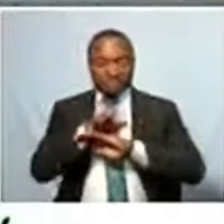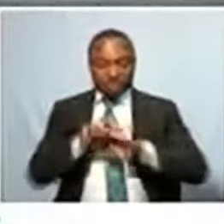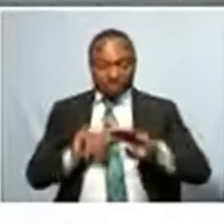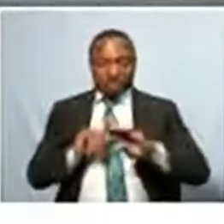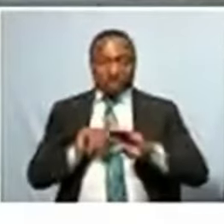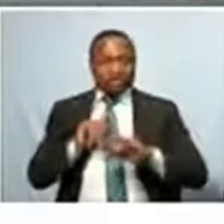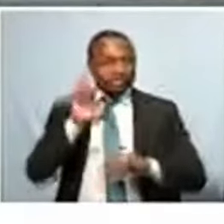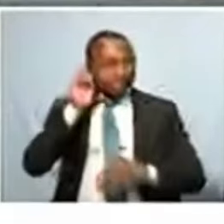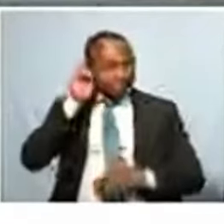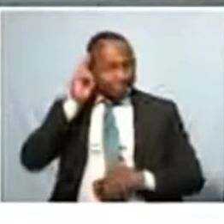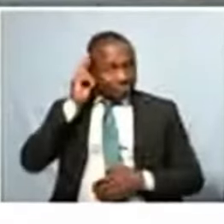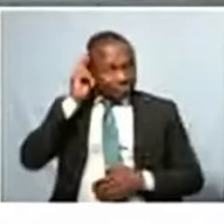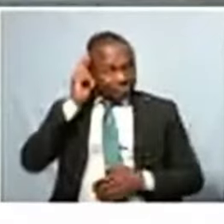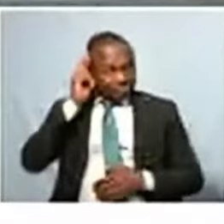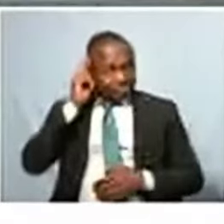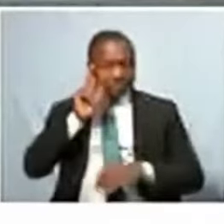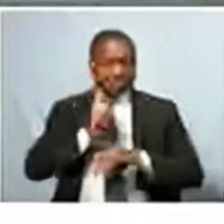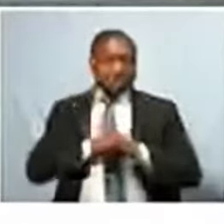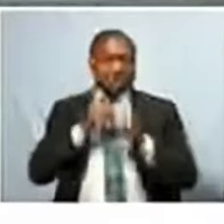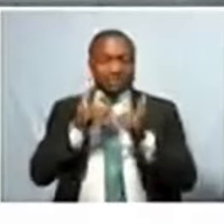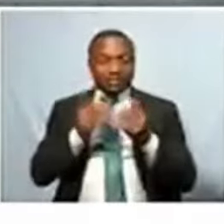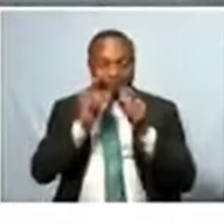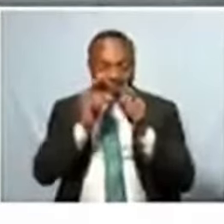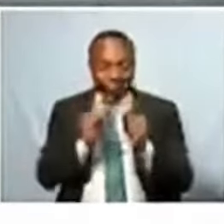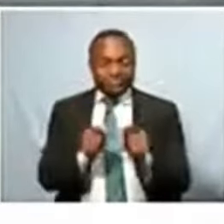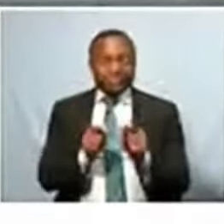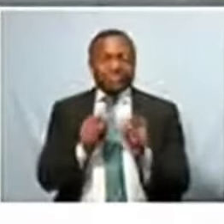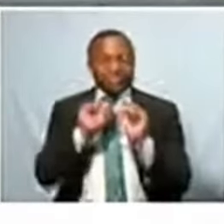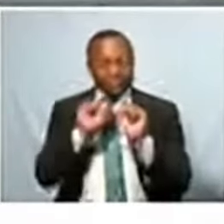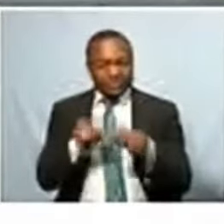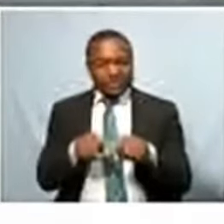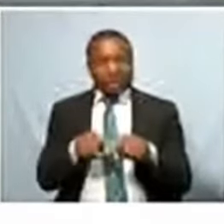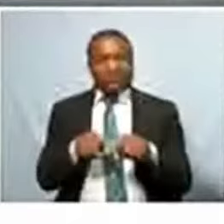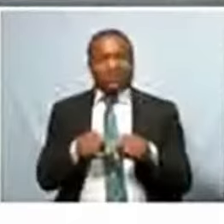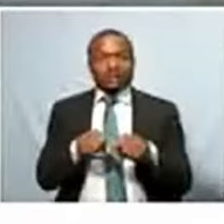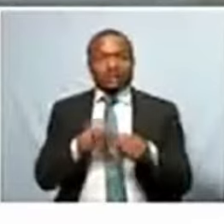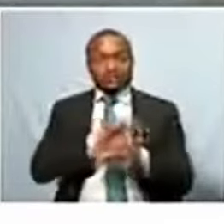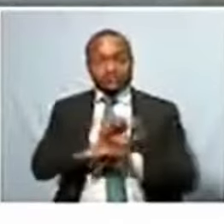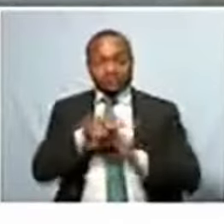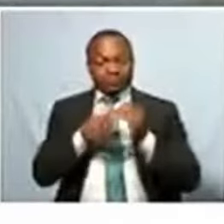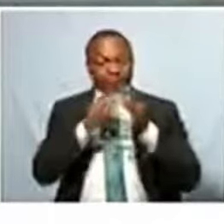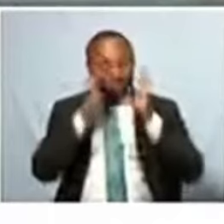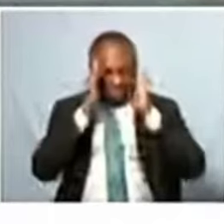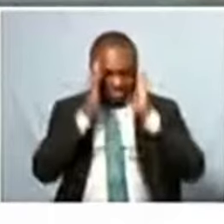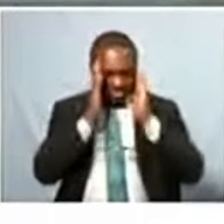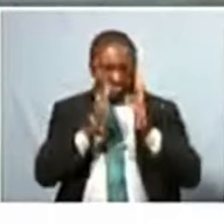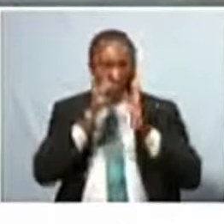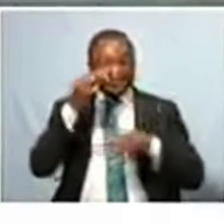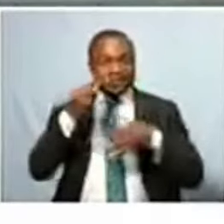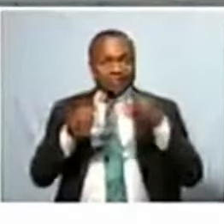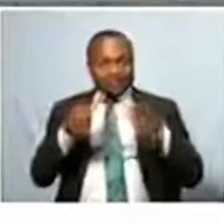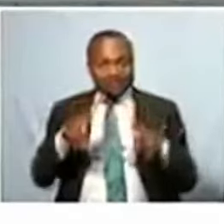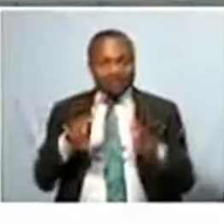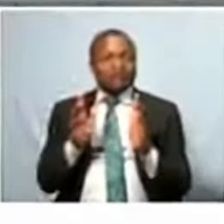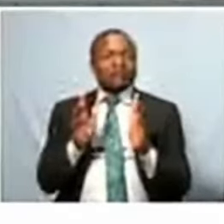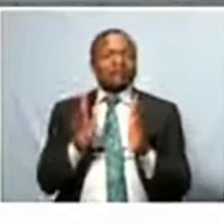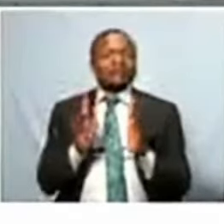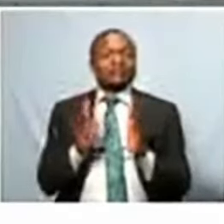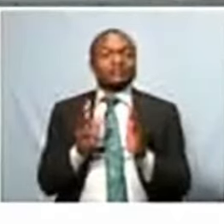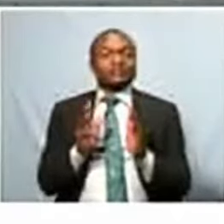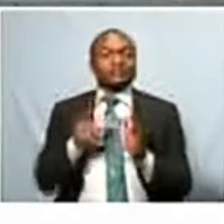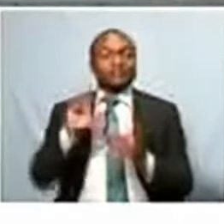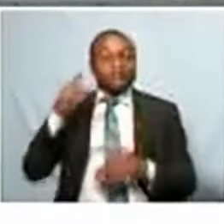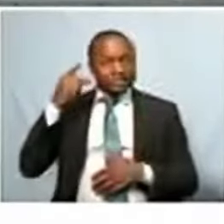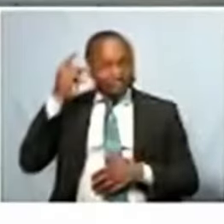of reasoning that at this point we have reached. Let us all reflect that if we allow